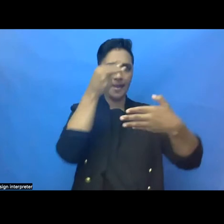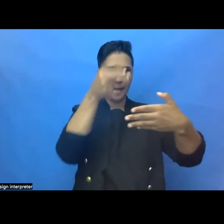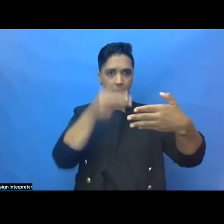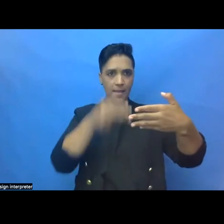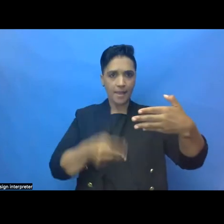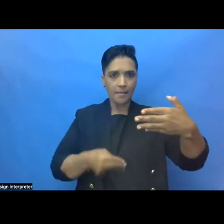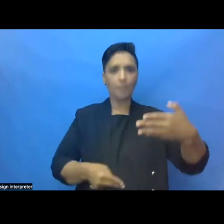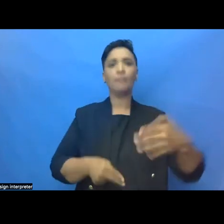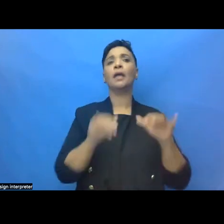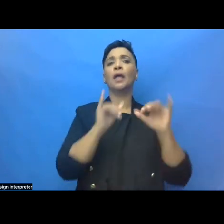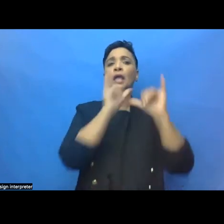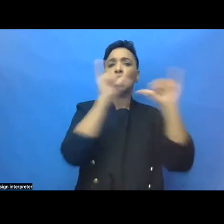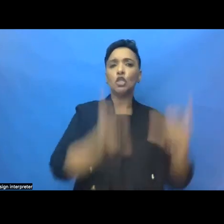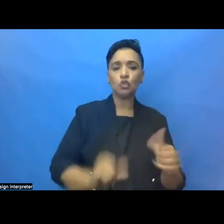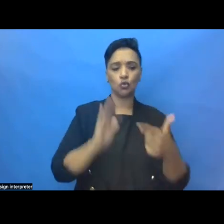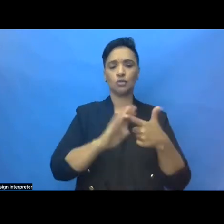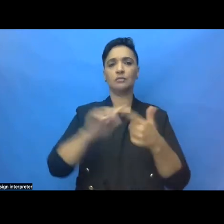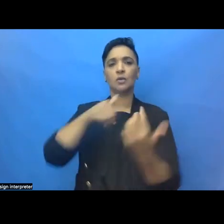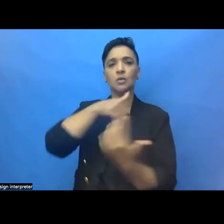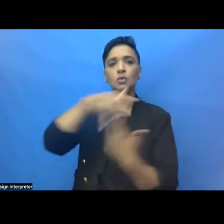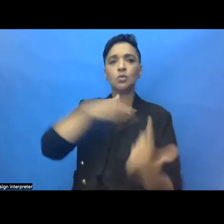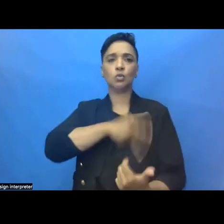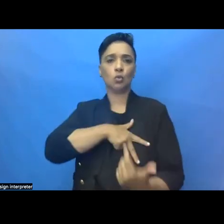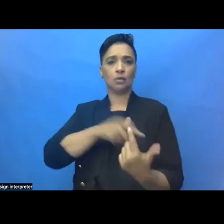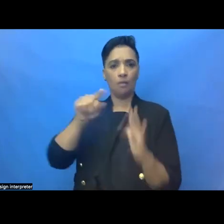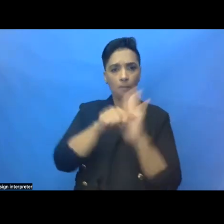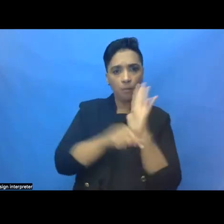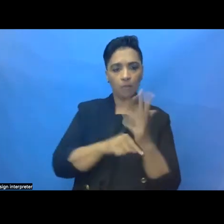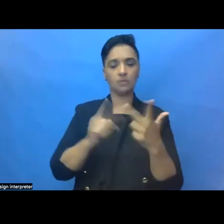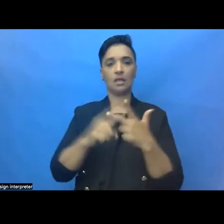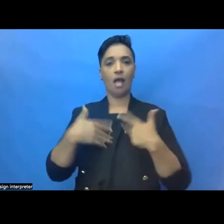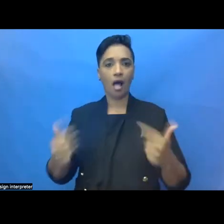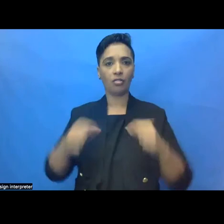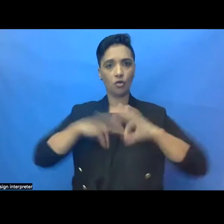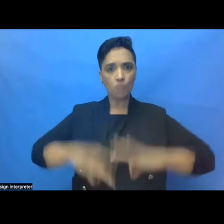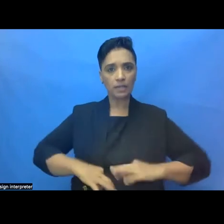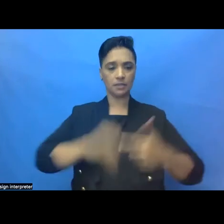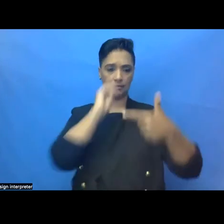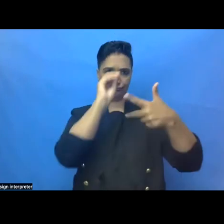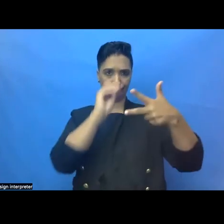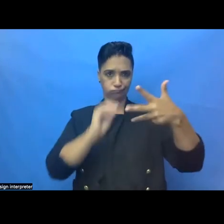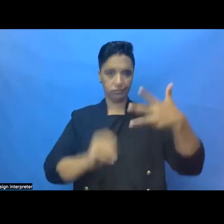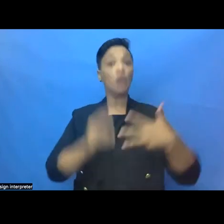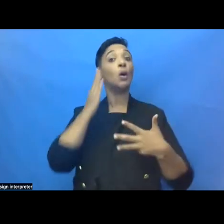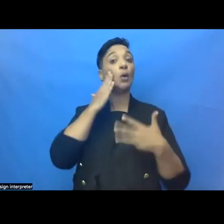Policy and Ministry of Health. Those are places, as you might well know, where children with